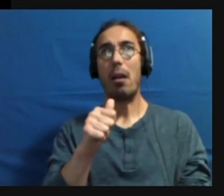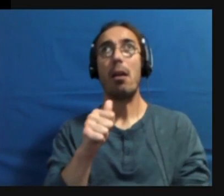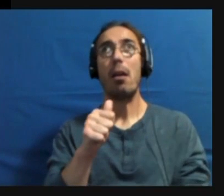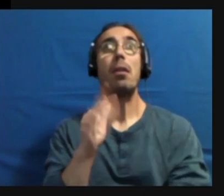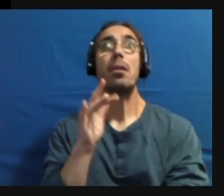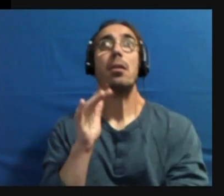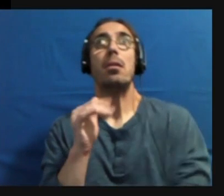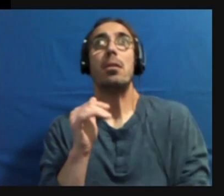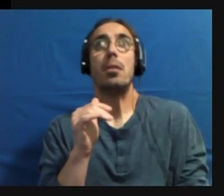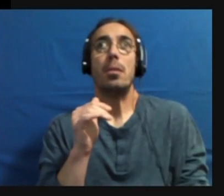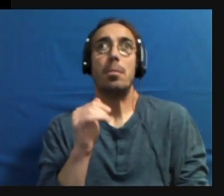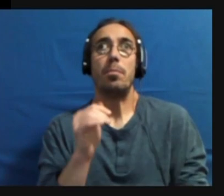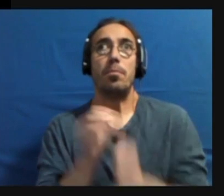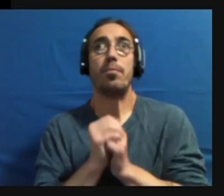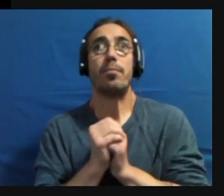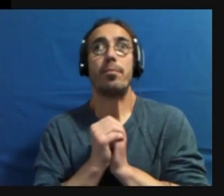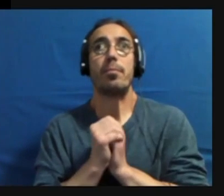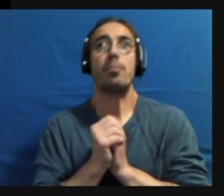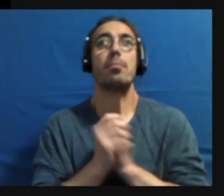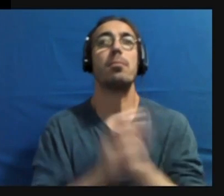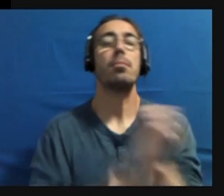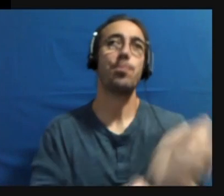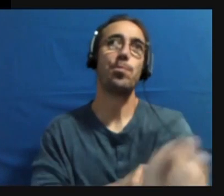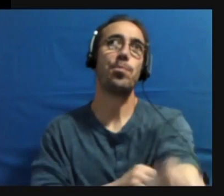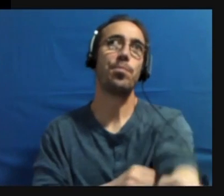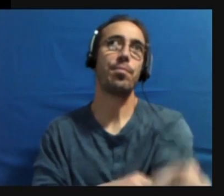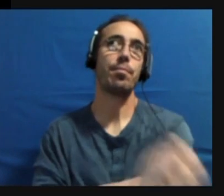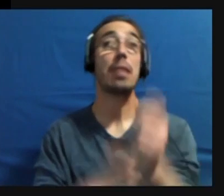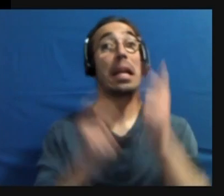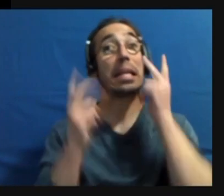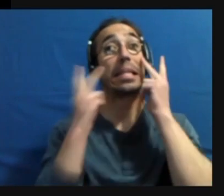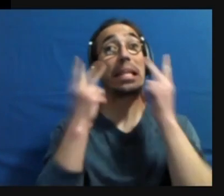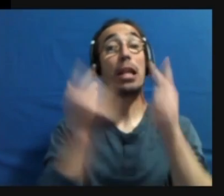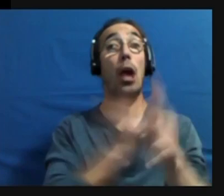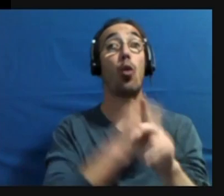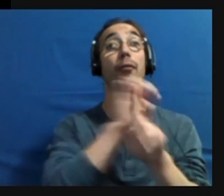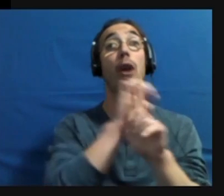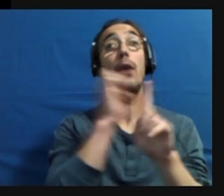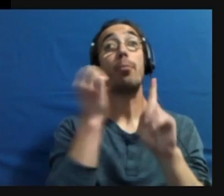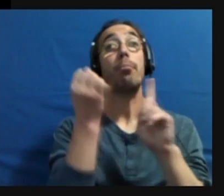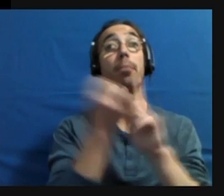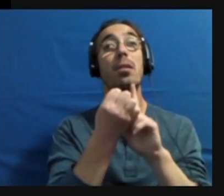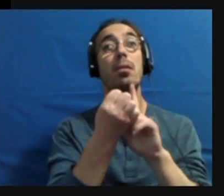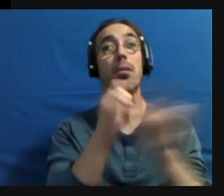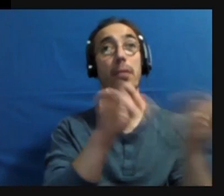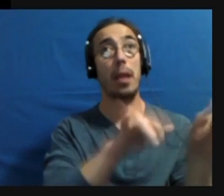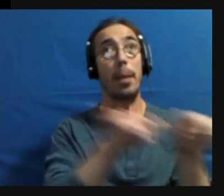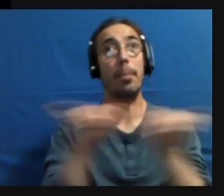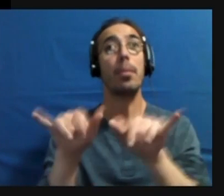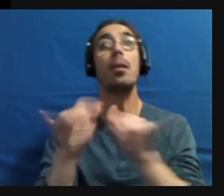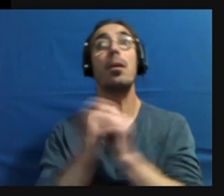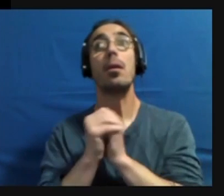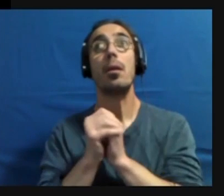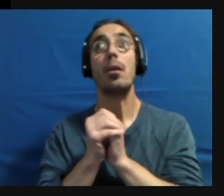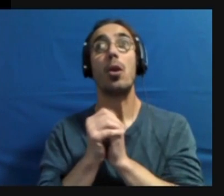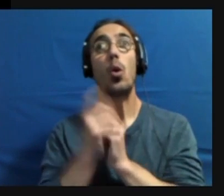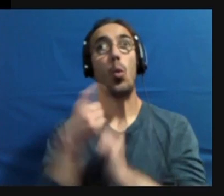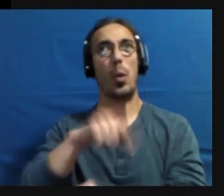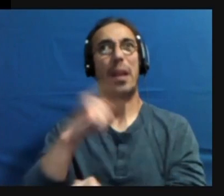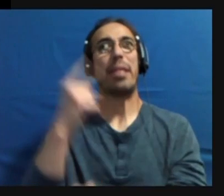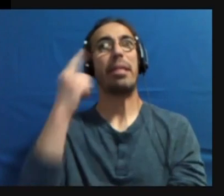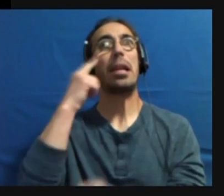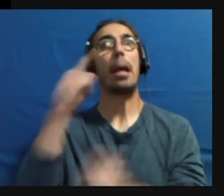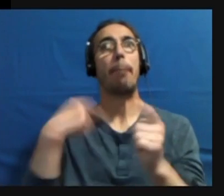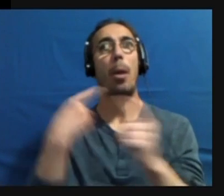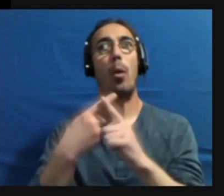is seeing our environment, and this gets into, and if we think about it from